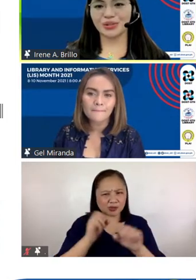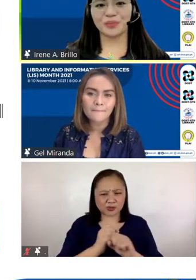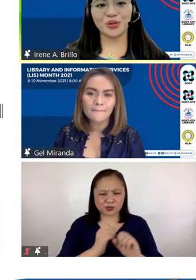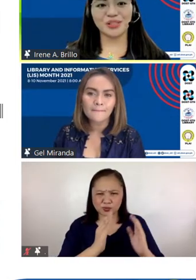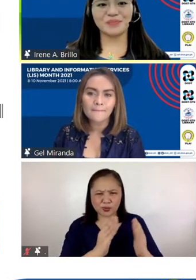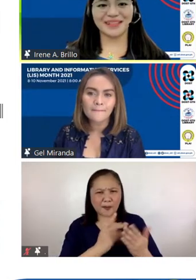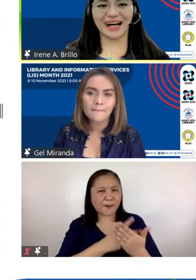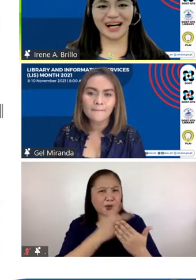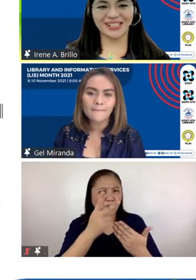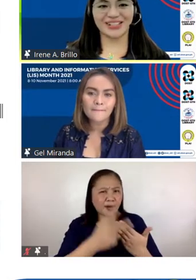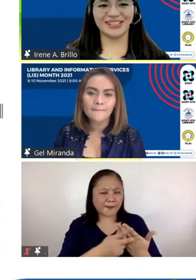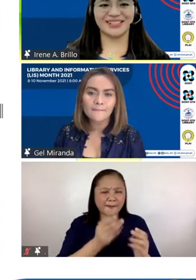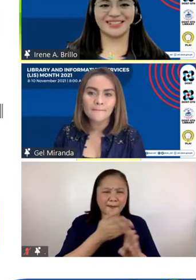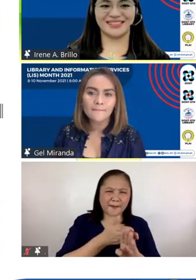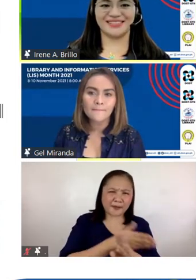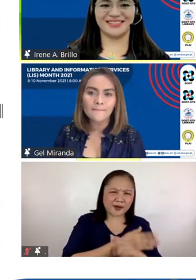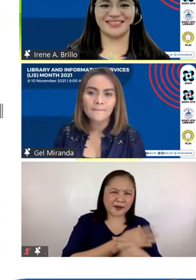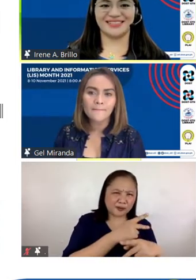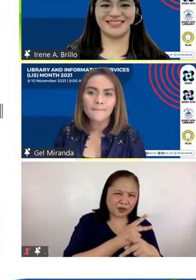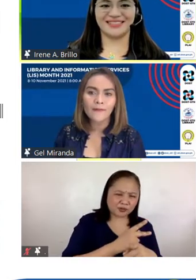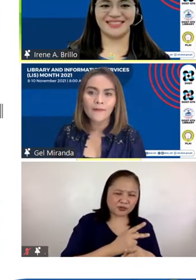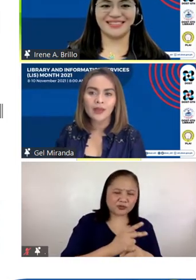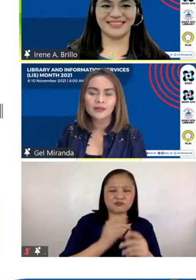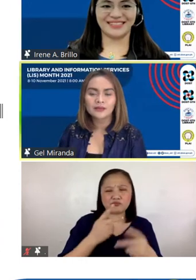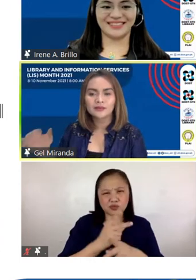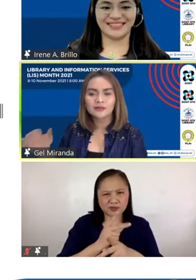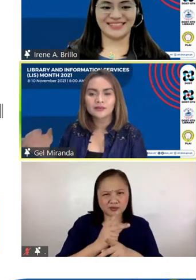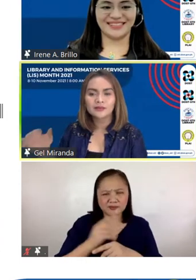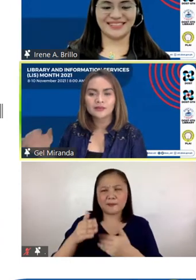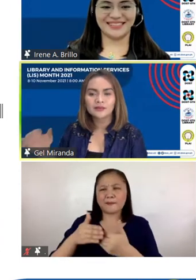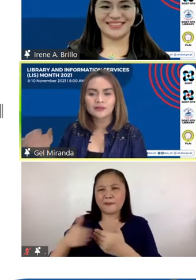pre to post-production?